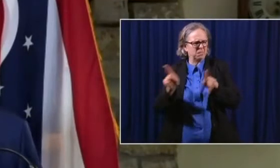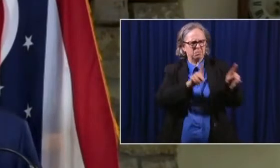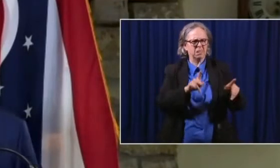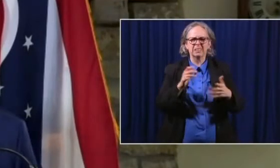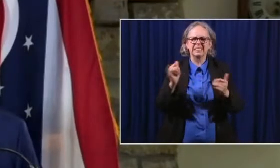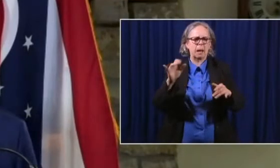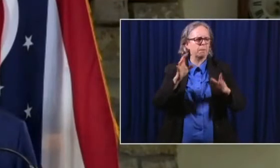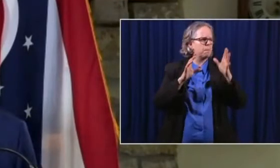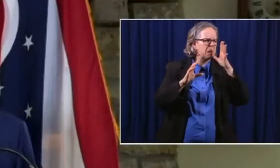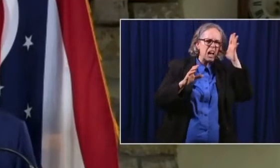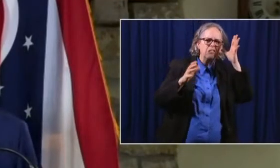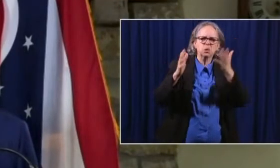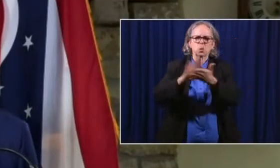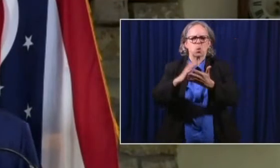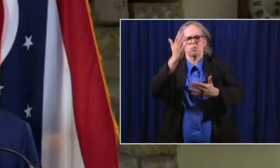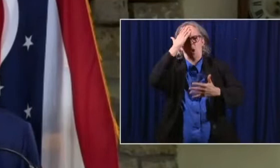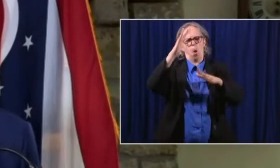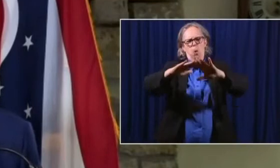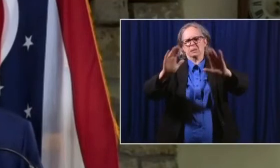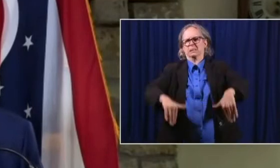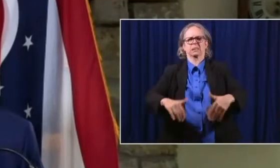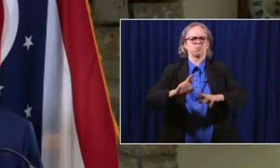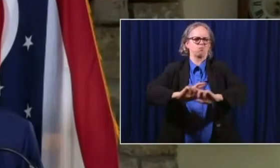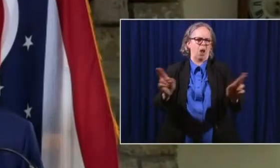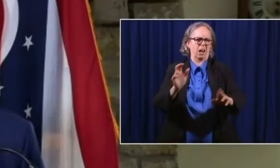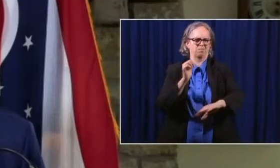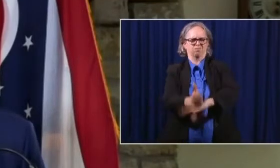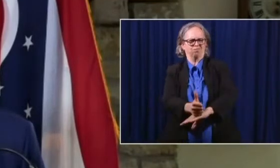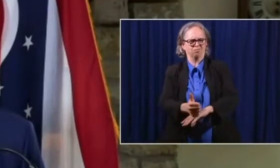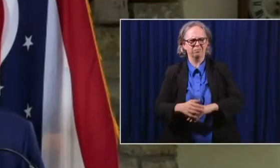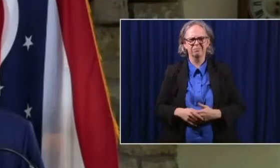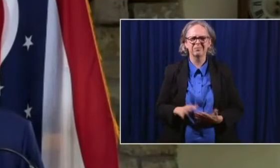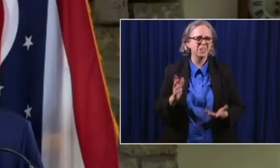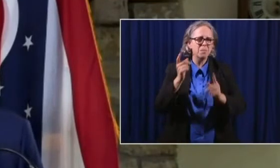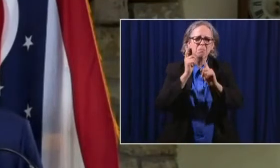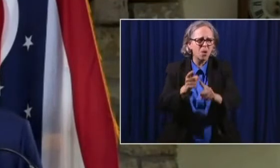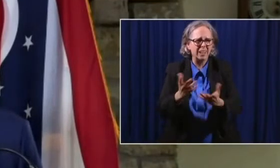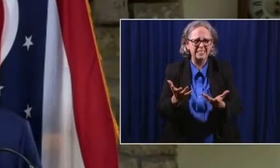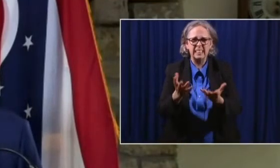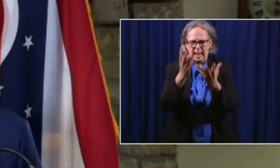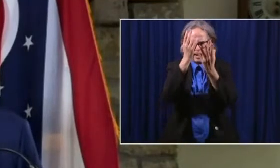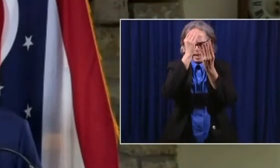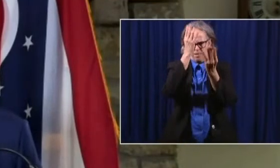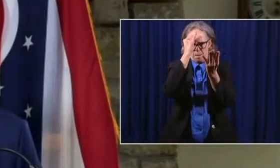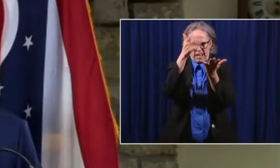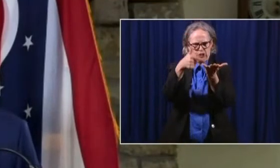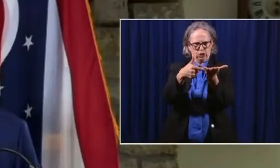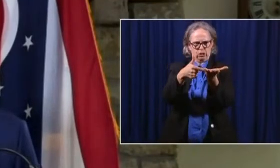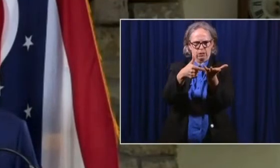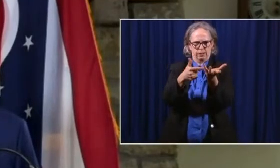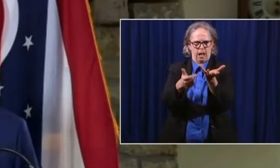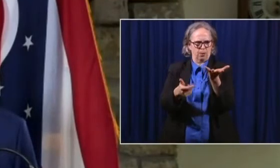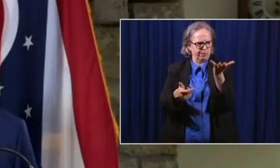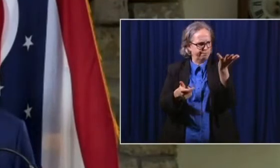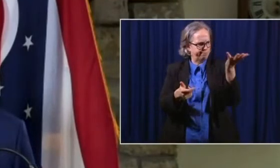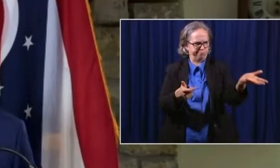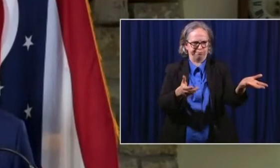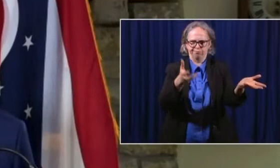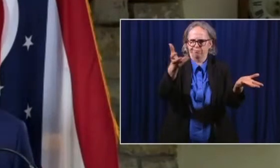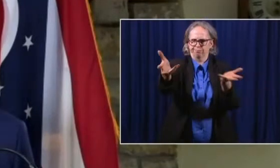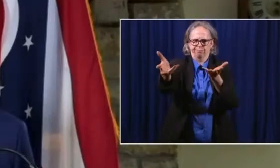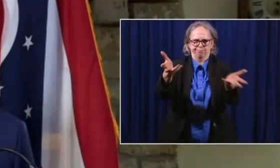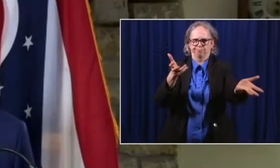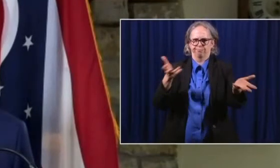That's just more information is, I think, the most important thing for parents. As far